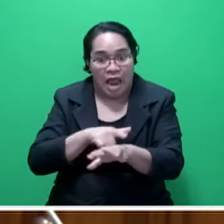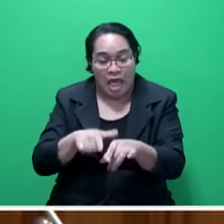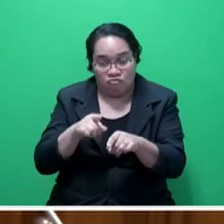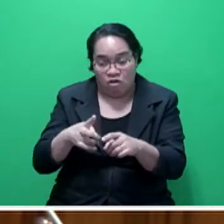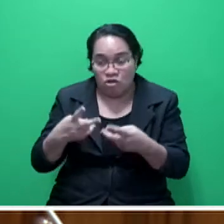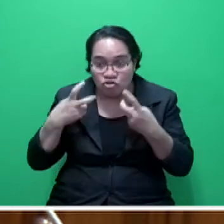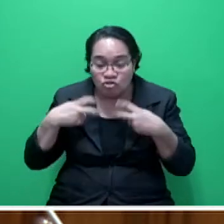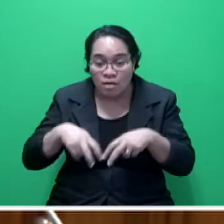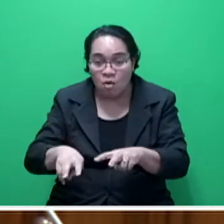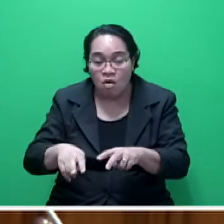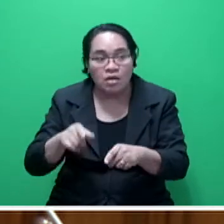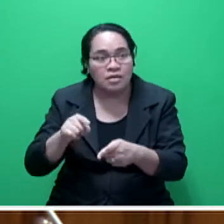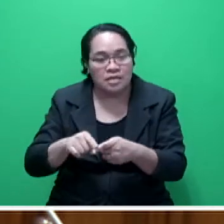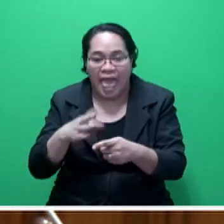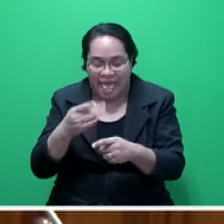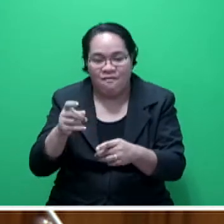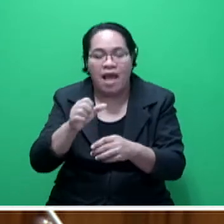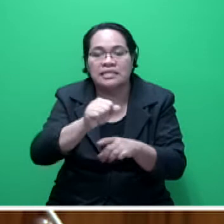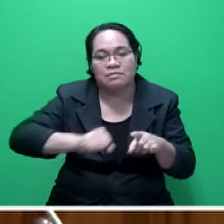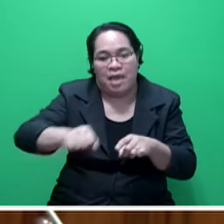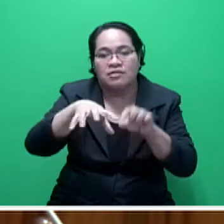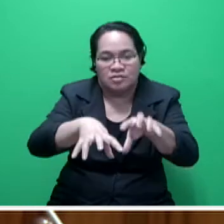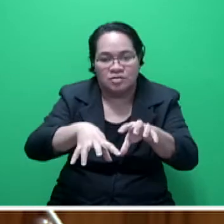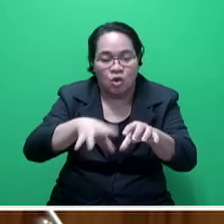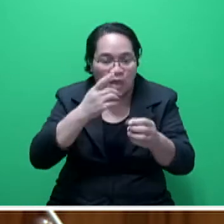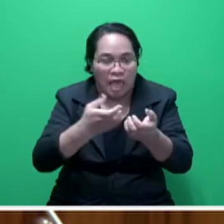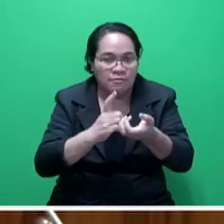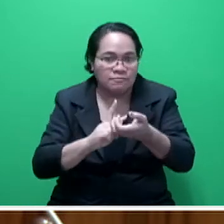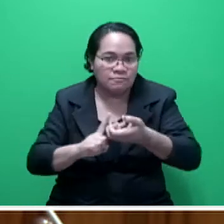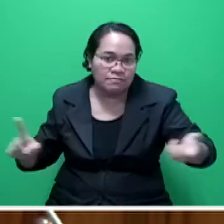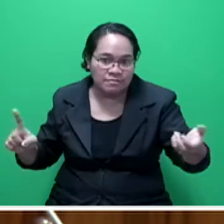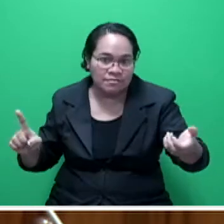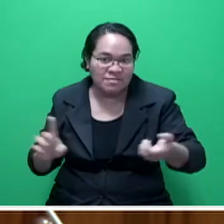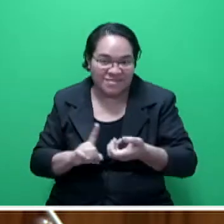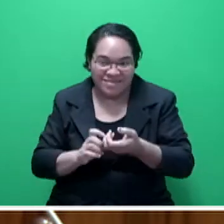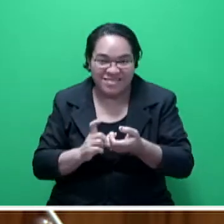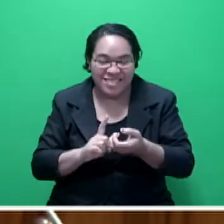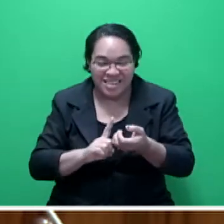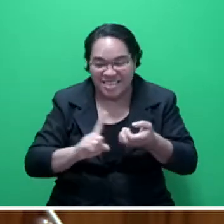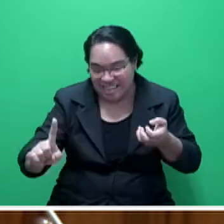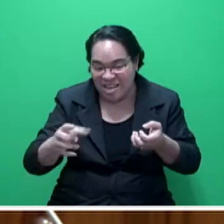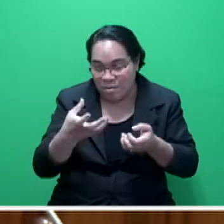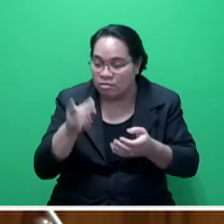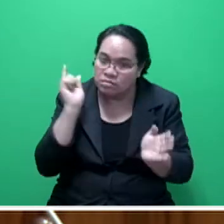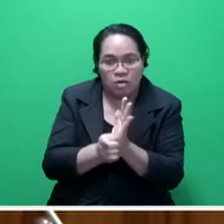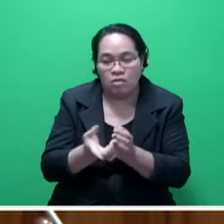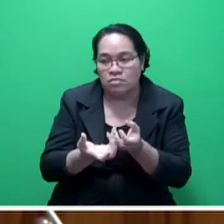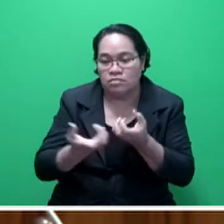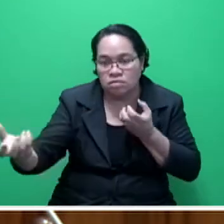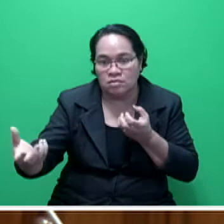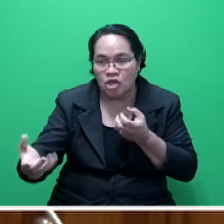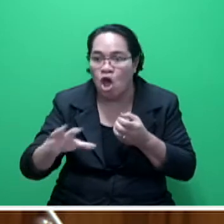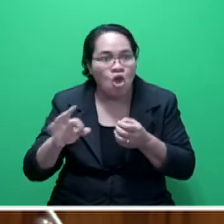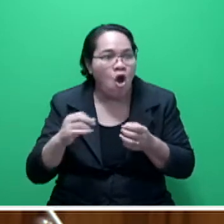transportation problem, there is a dedicated space where we can isolate, screen, swab, or provide acute response without exposing